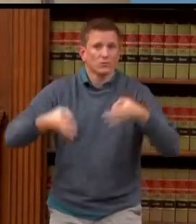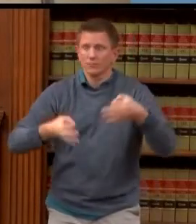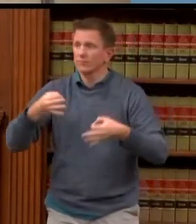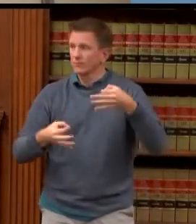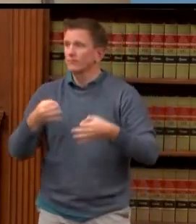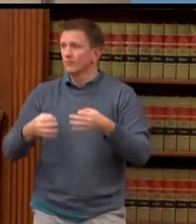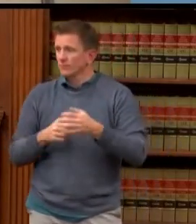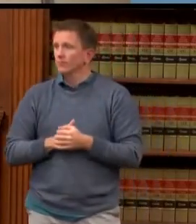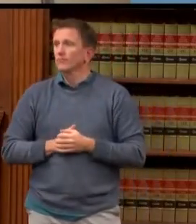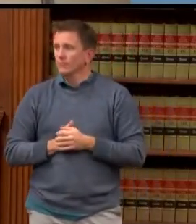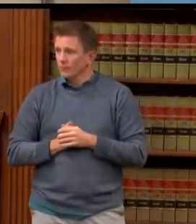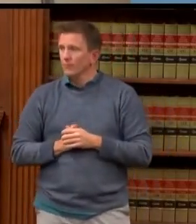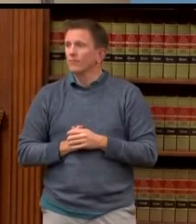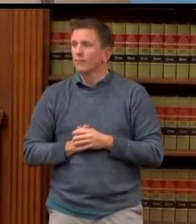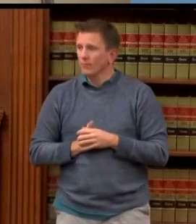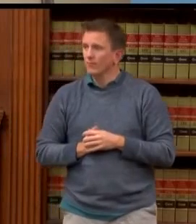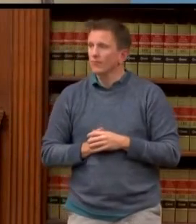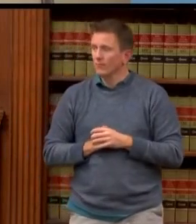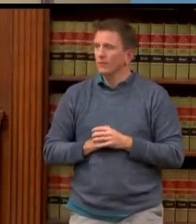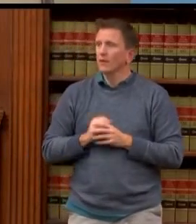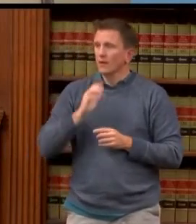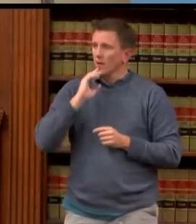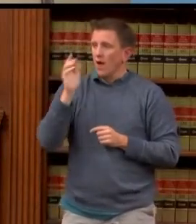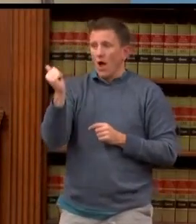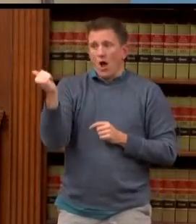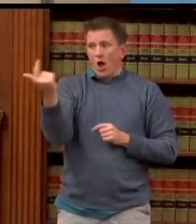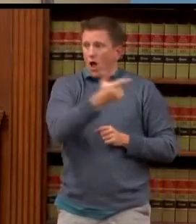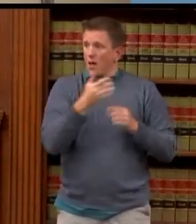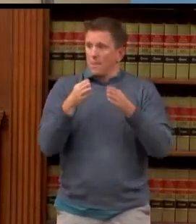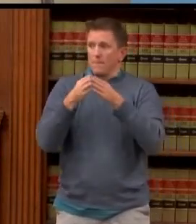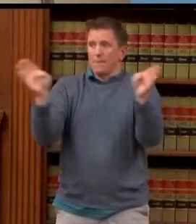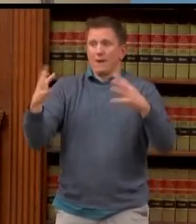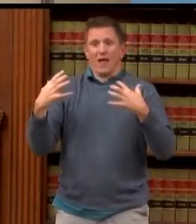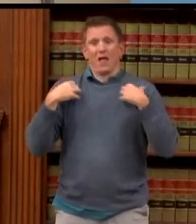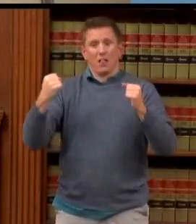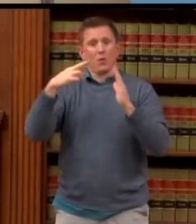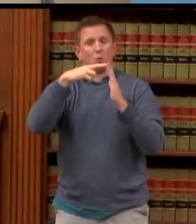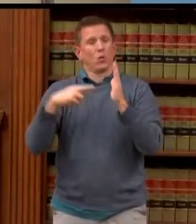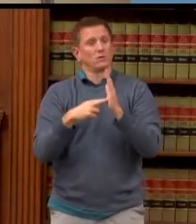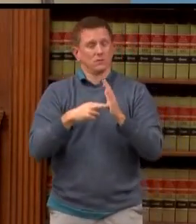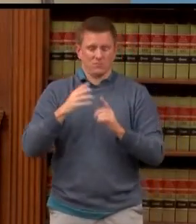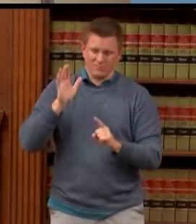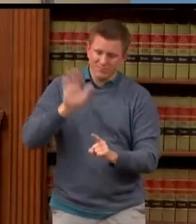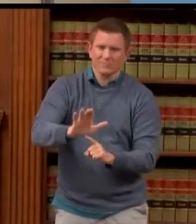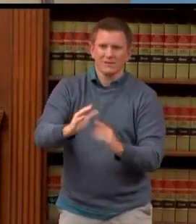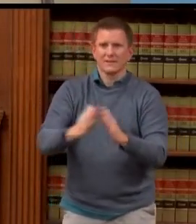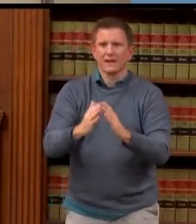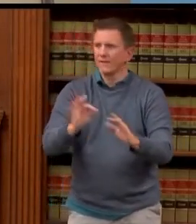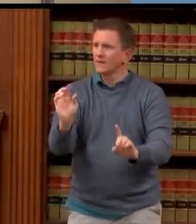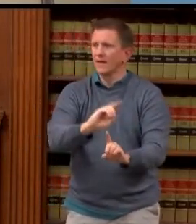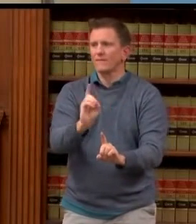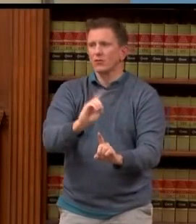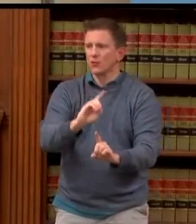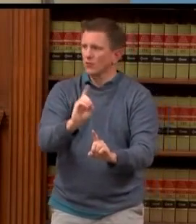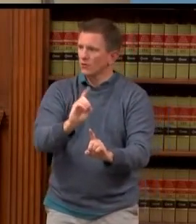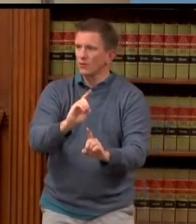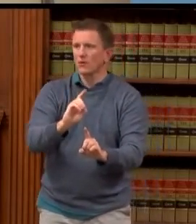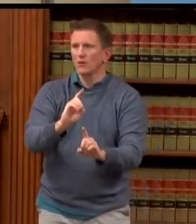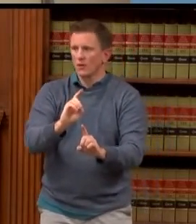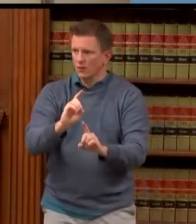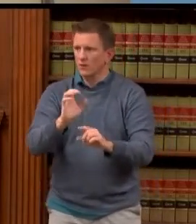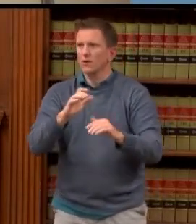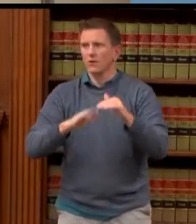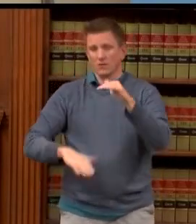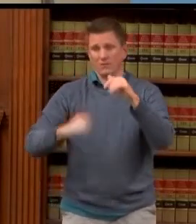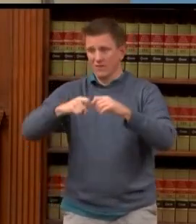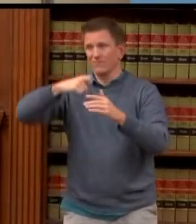ordinances and laws in the city of Denver. That carries a $999 potential fine and 300 days in jail. I